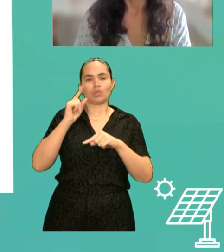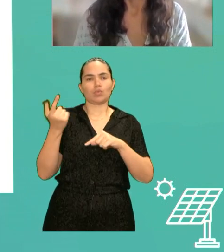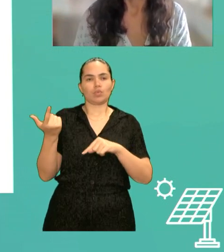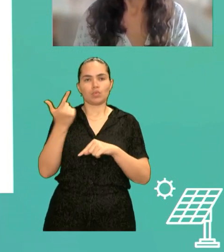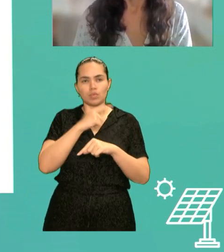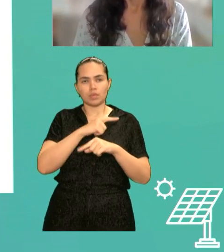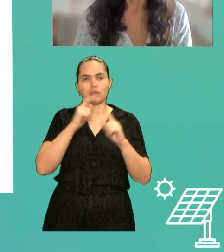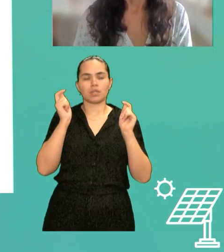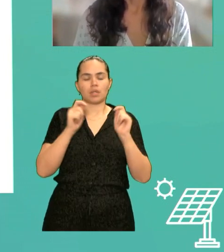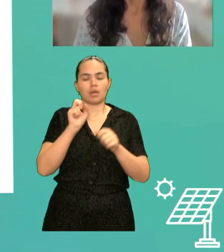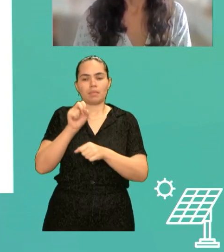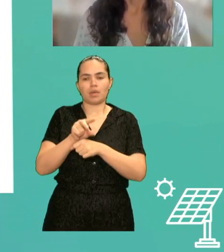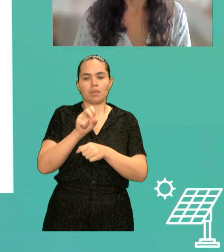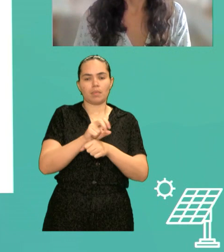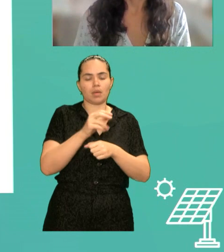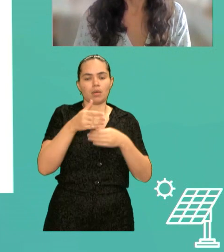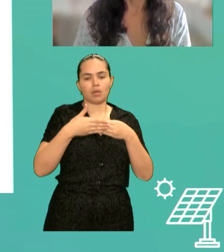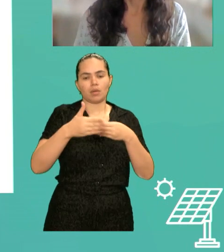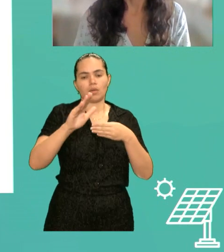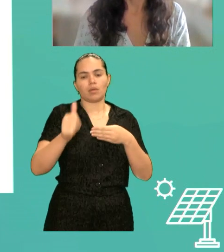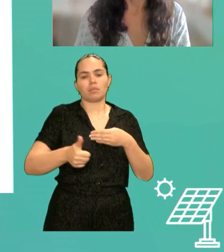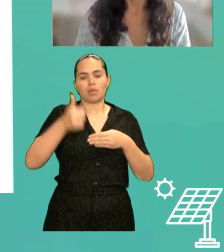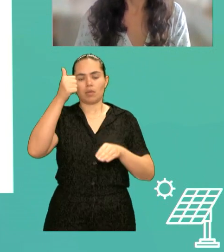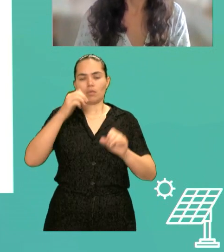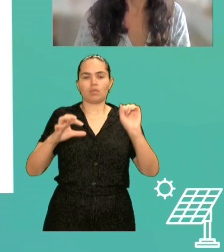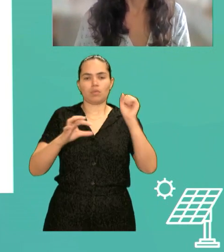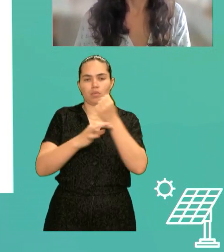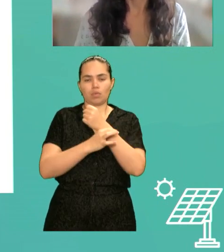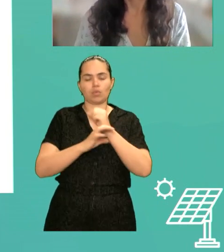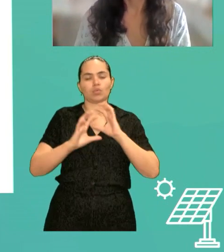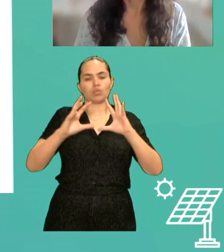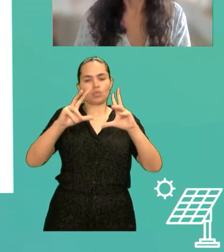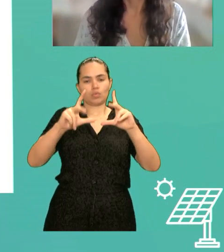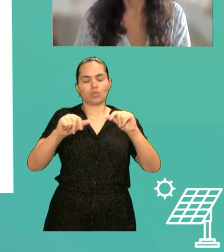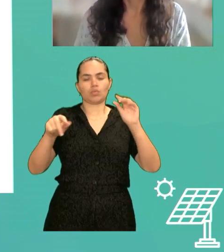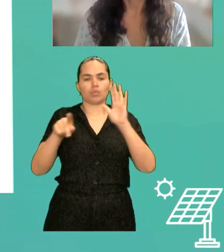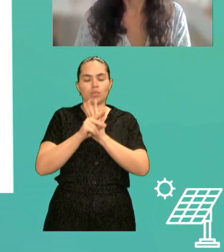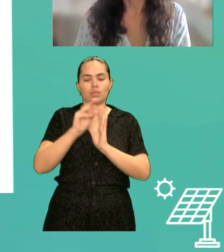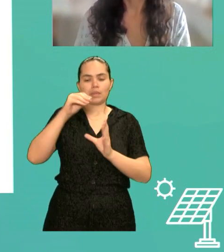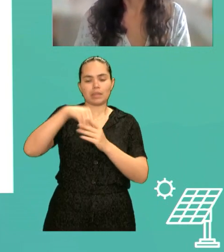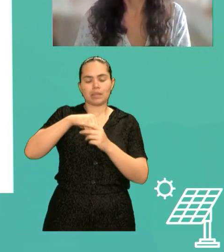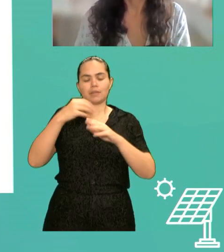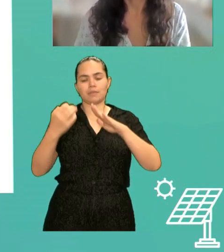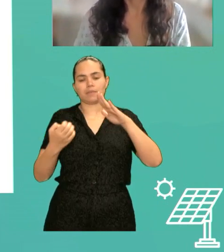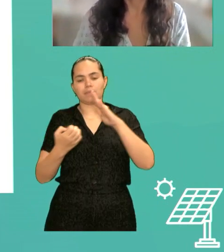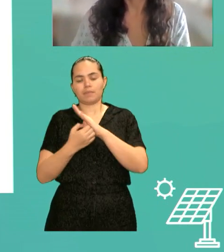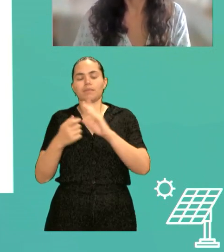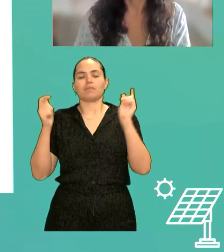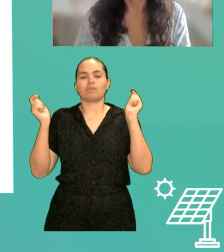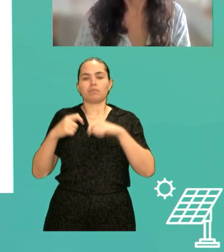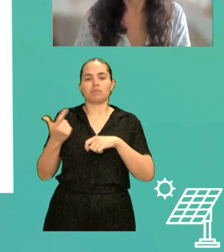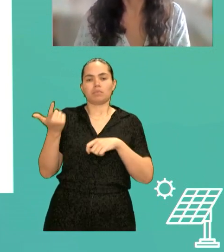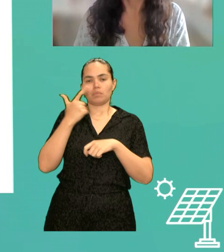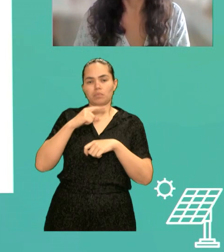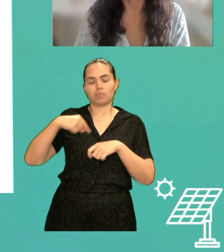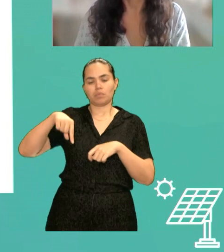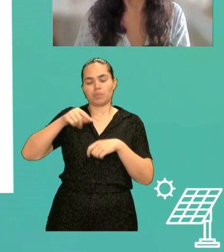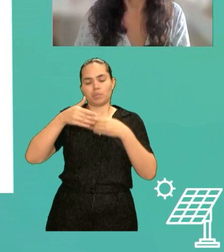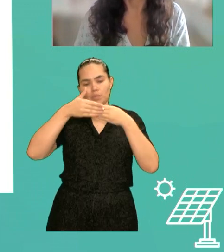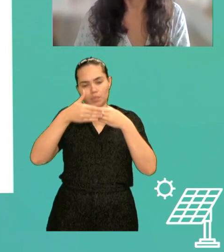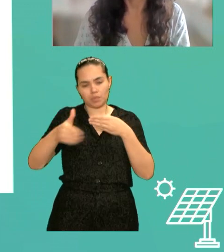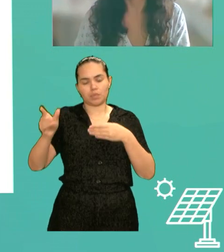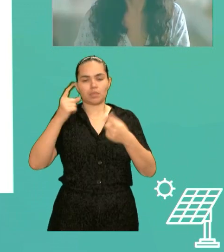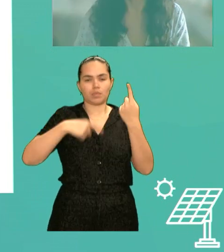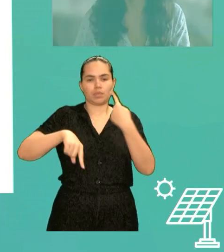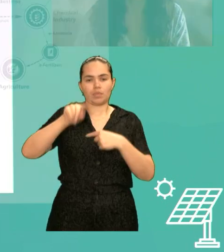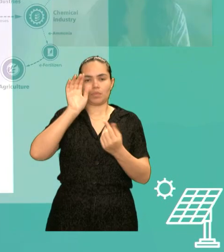of having this more comprehensive structure of the company that makes us to be able to go beyond